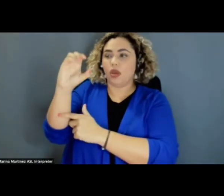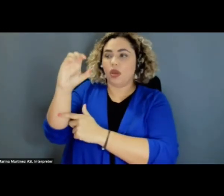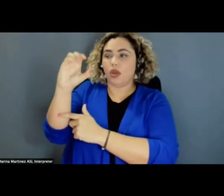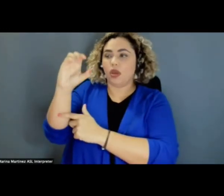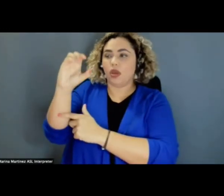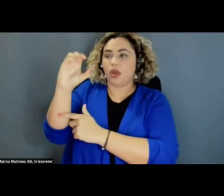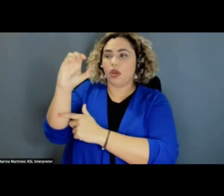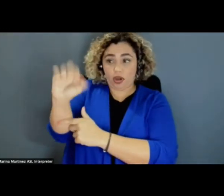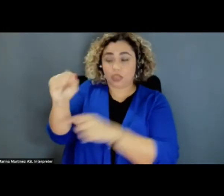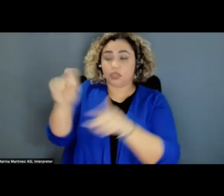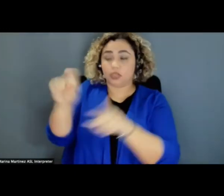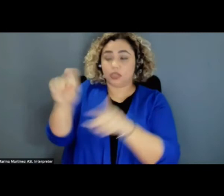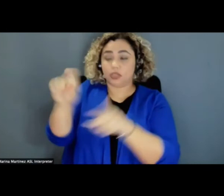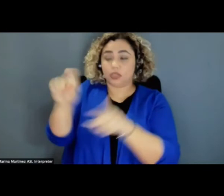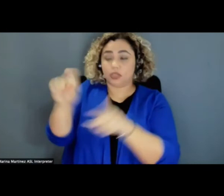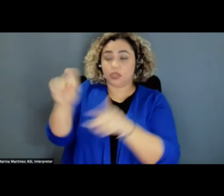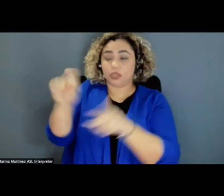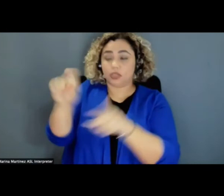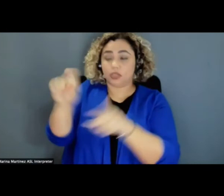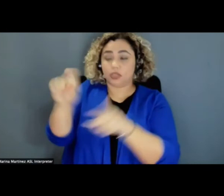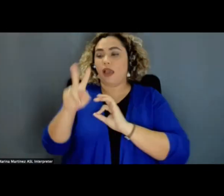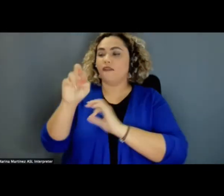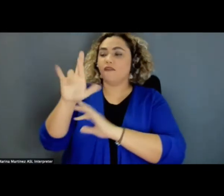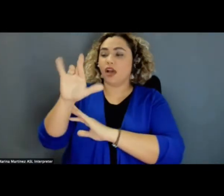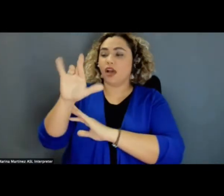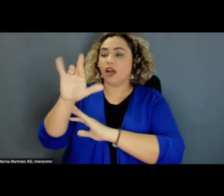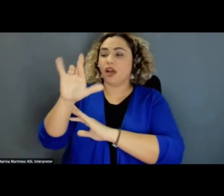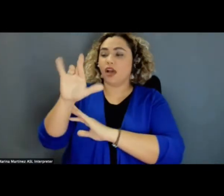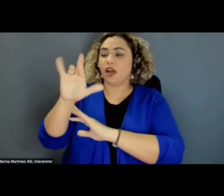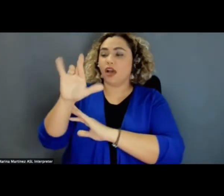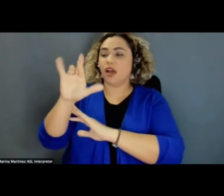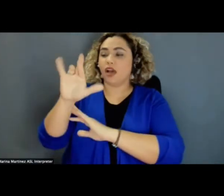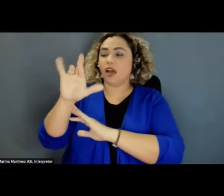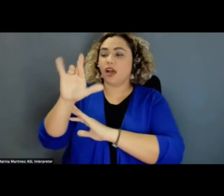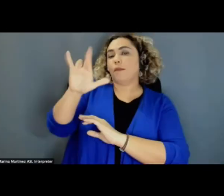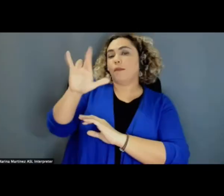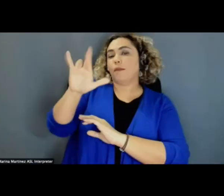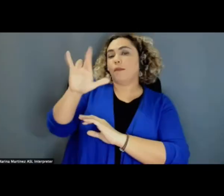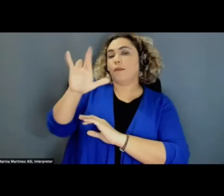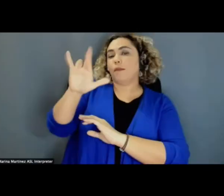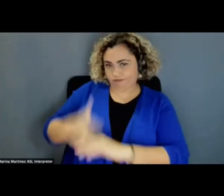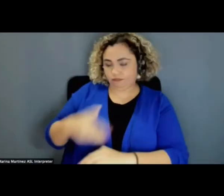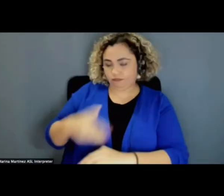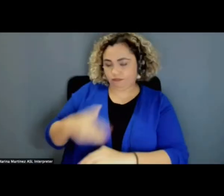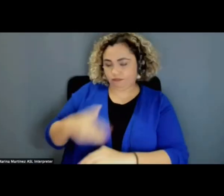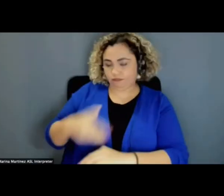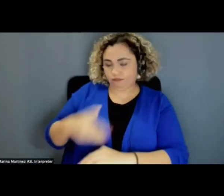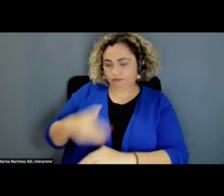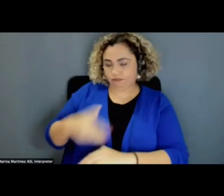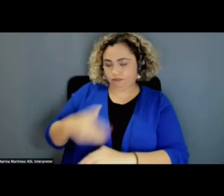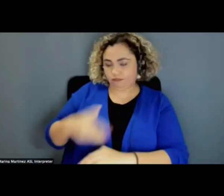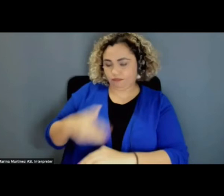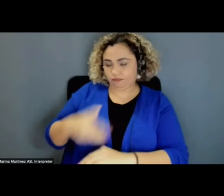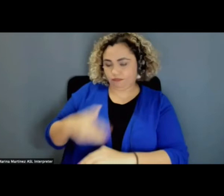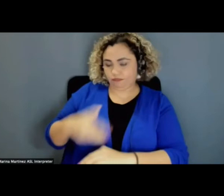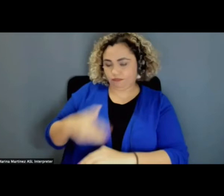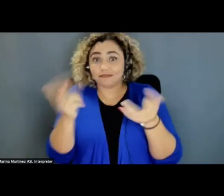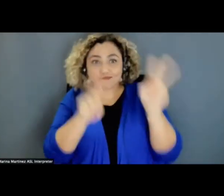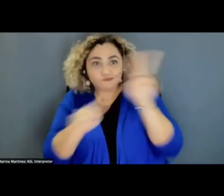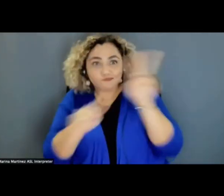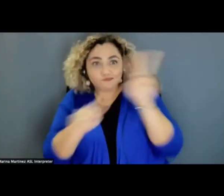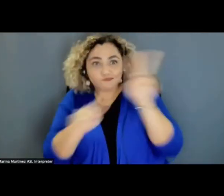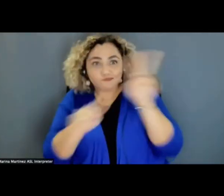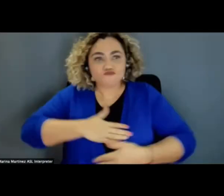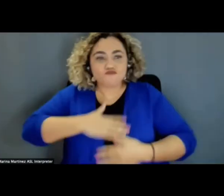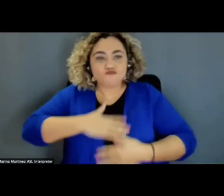ASL interpreters, Valerie McMillan and Marina Martinez. As you enjoy tonight's event, we invite you to